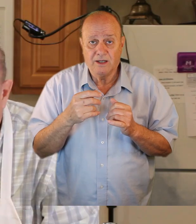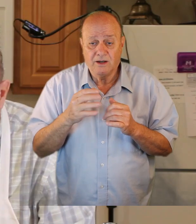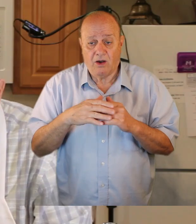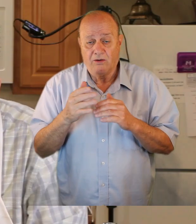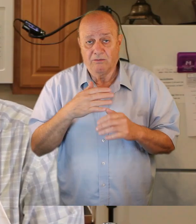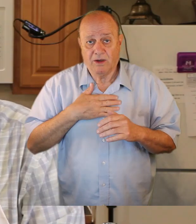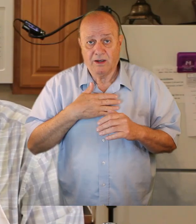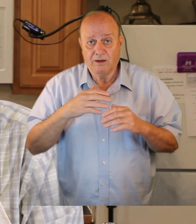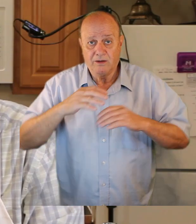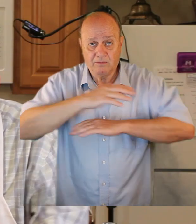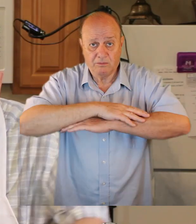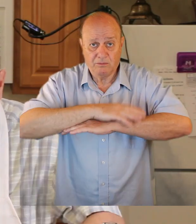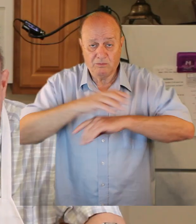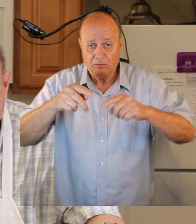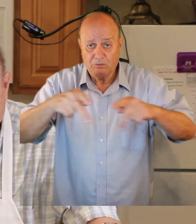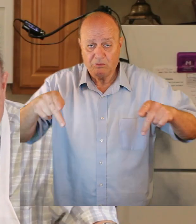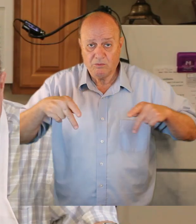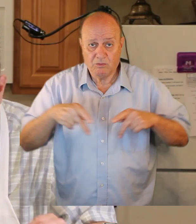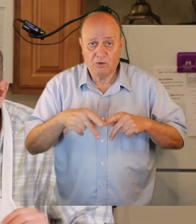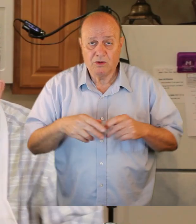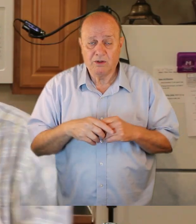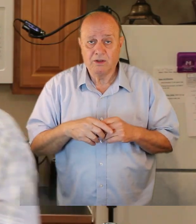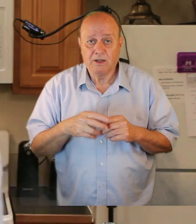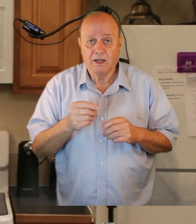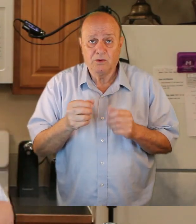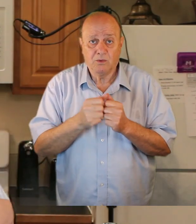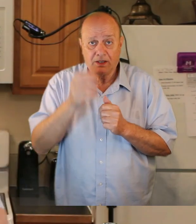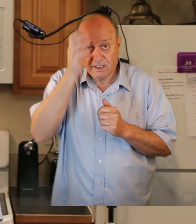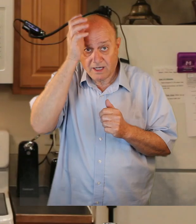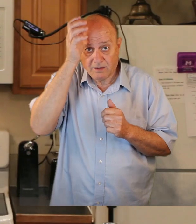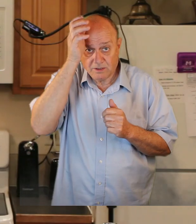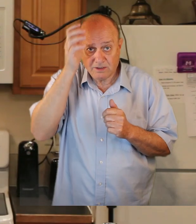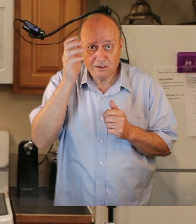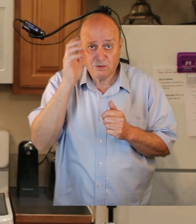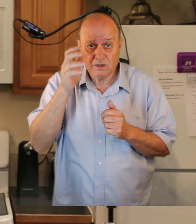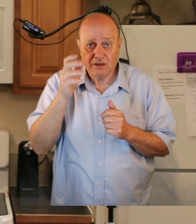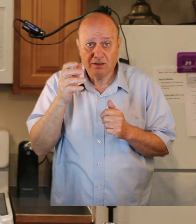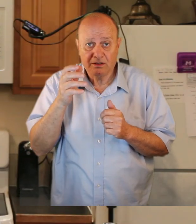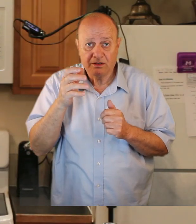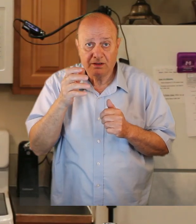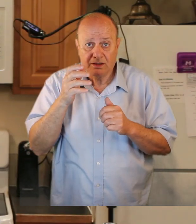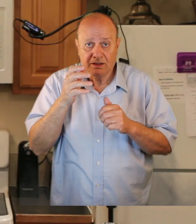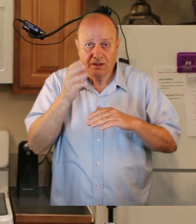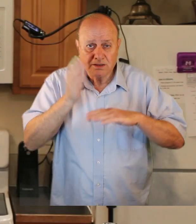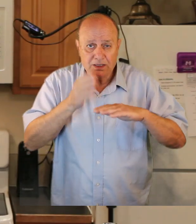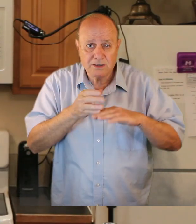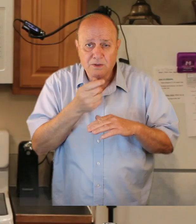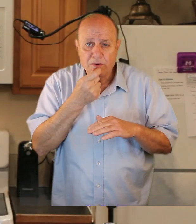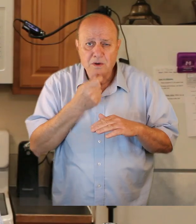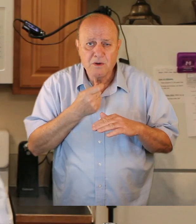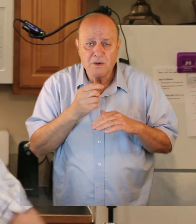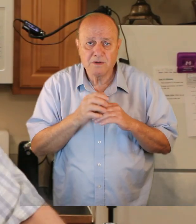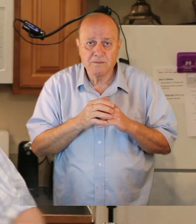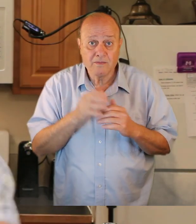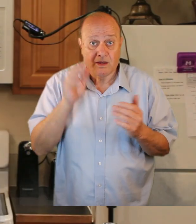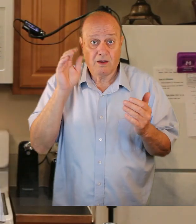get it out of the way off of my board, and with the cabbage, I'm going to go ahead and slice